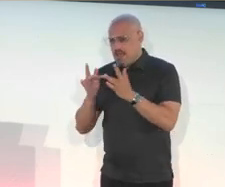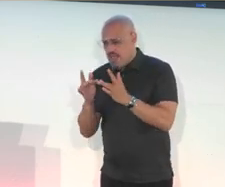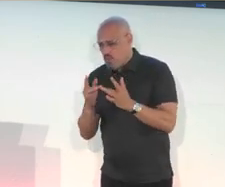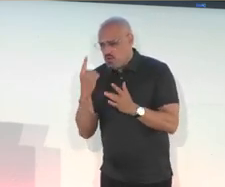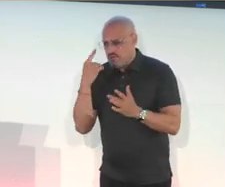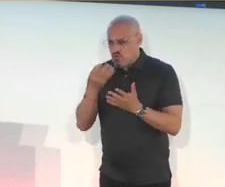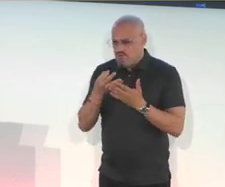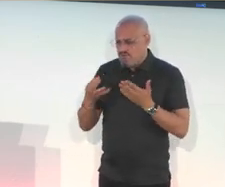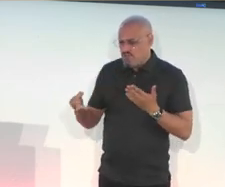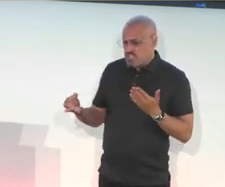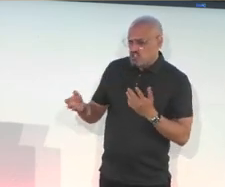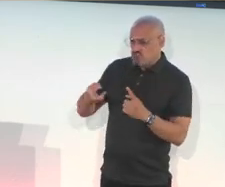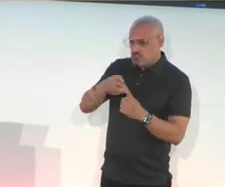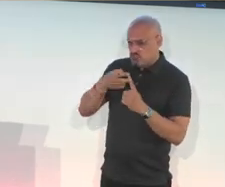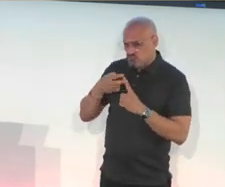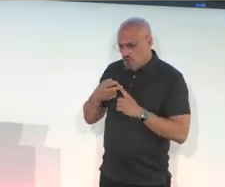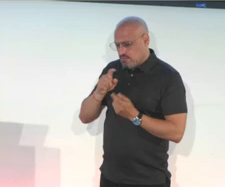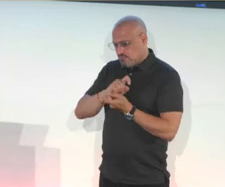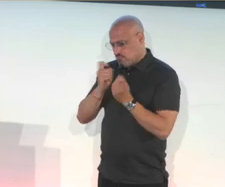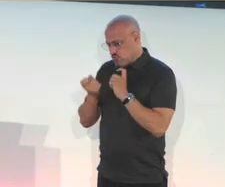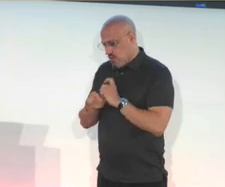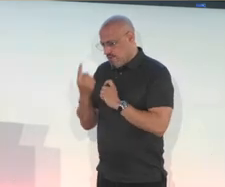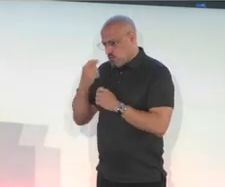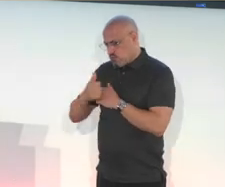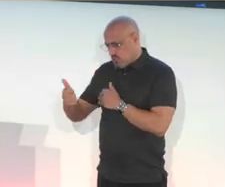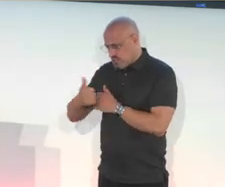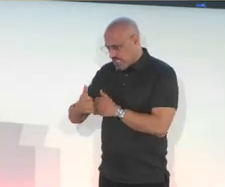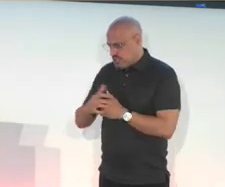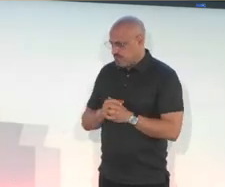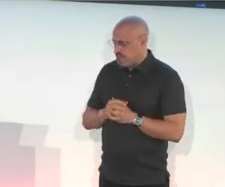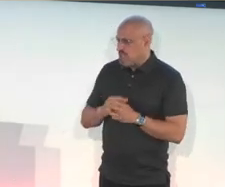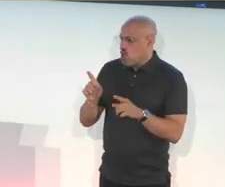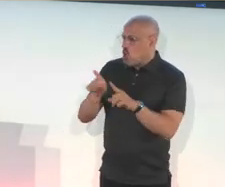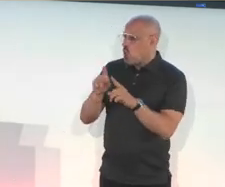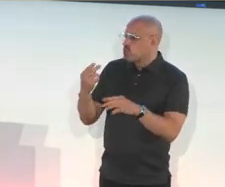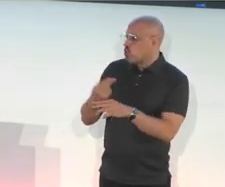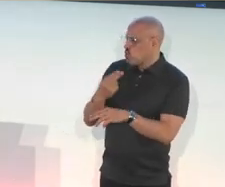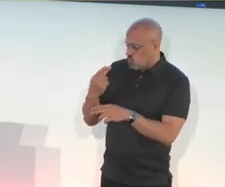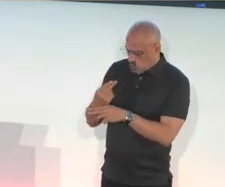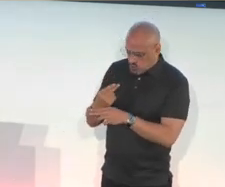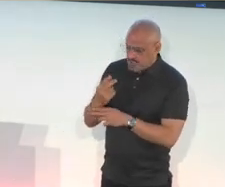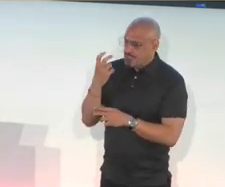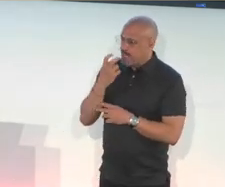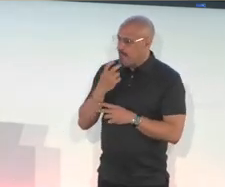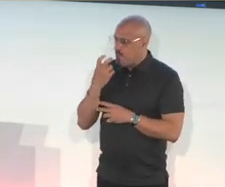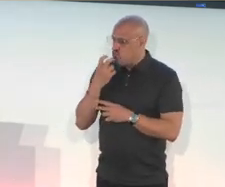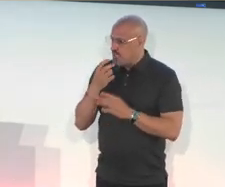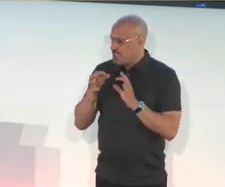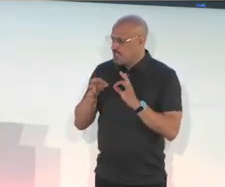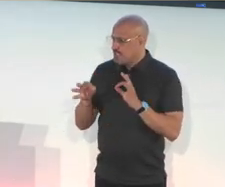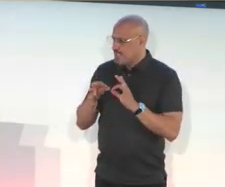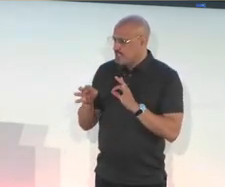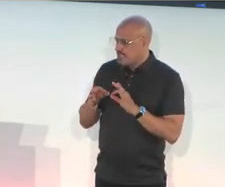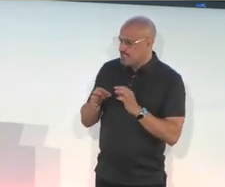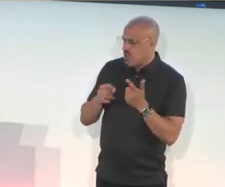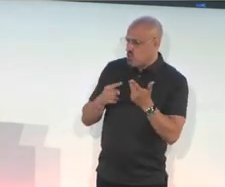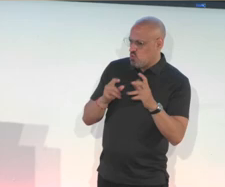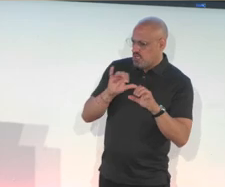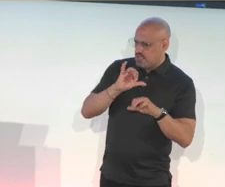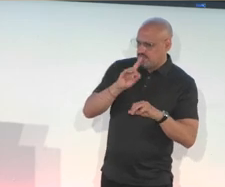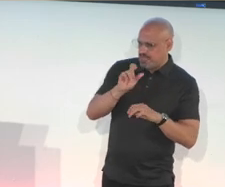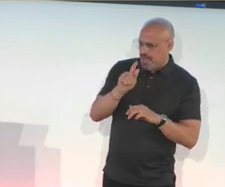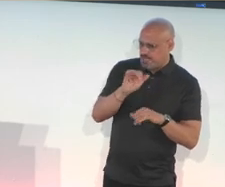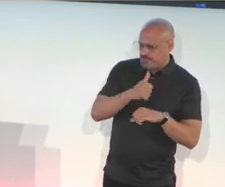for feature extraction and transformers for classification. It also uses a lip reading sentences 3 dataset, which was